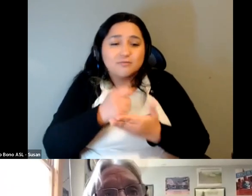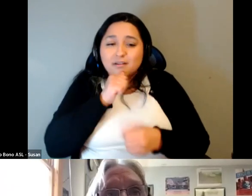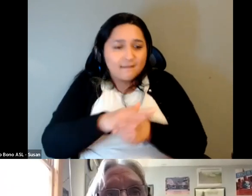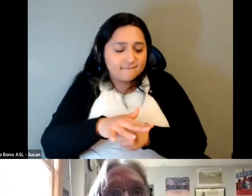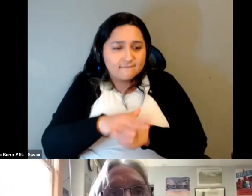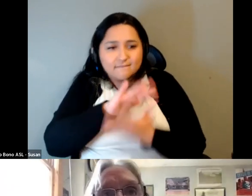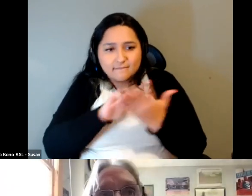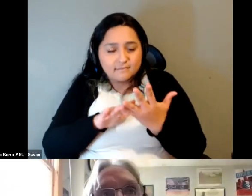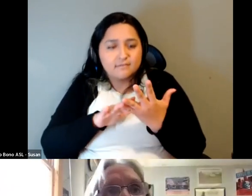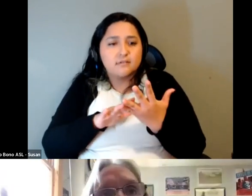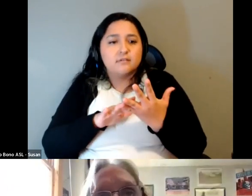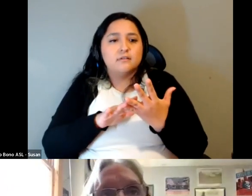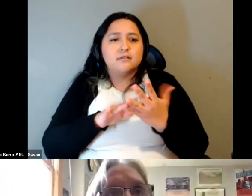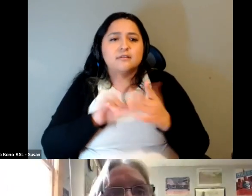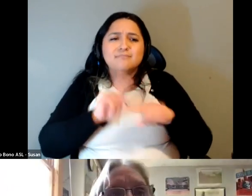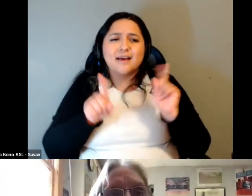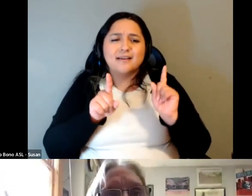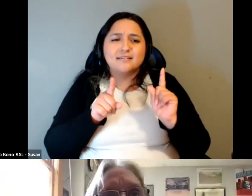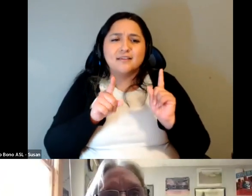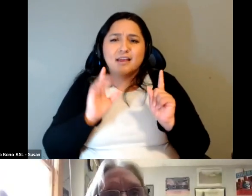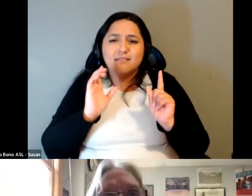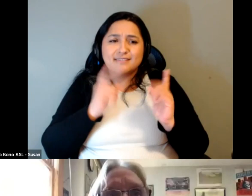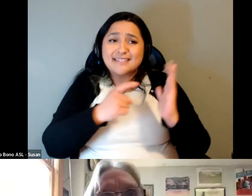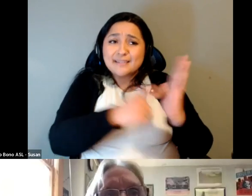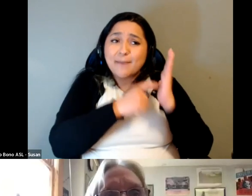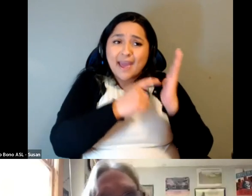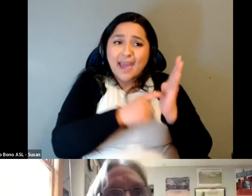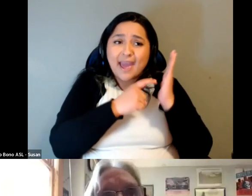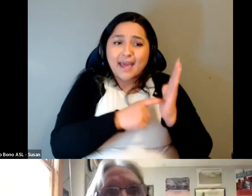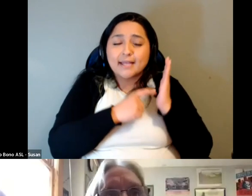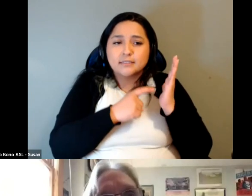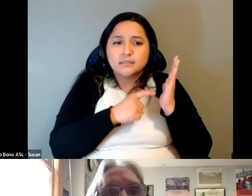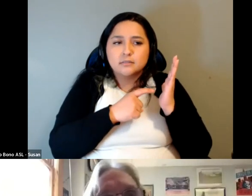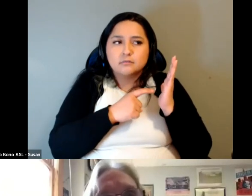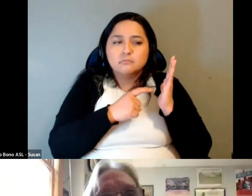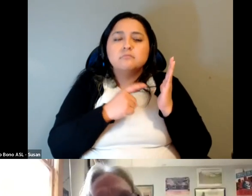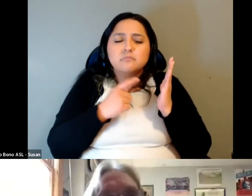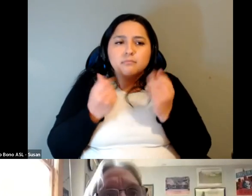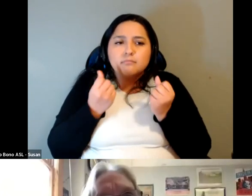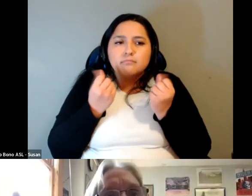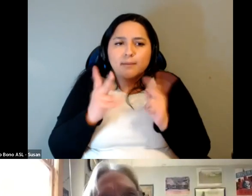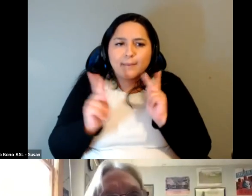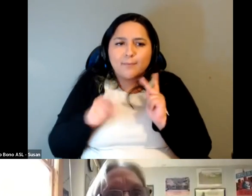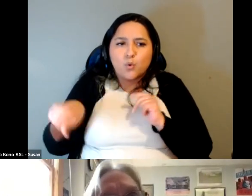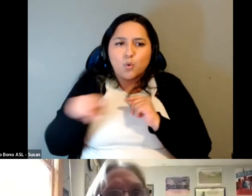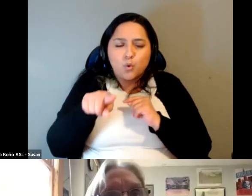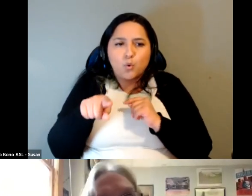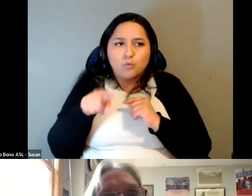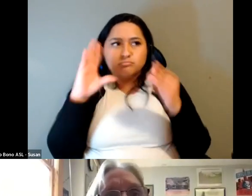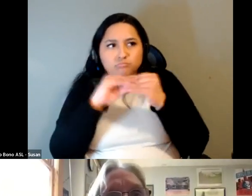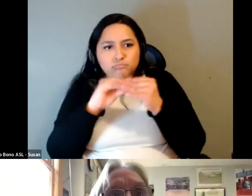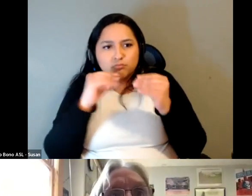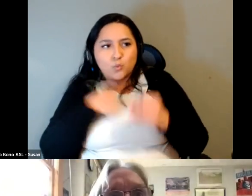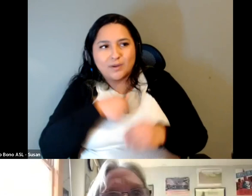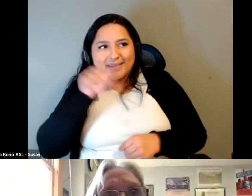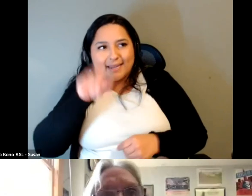for all of these things is miles long. It's not like people aren't telling us what it is they fucking need to address a